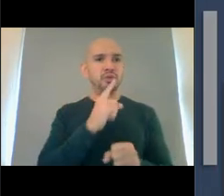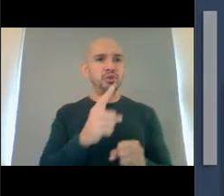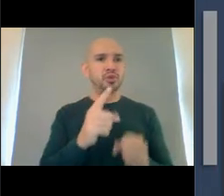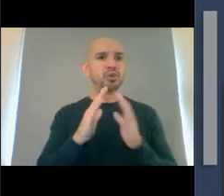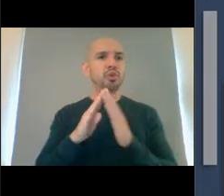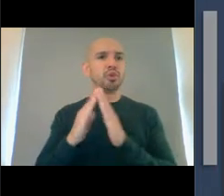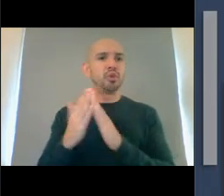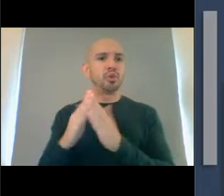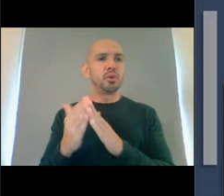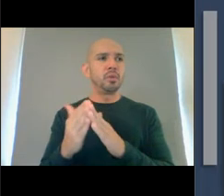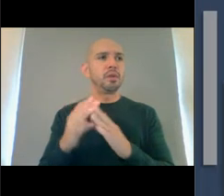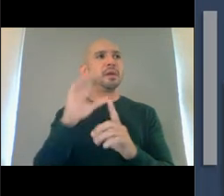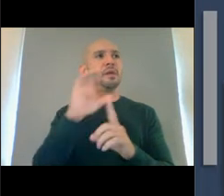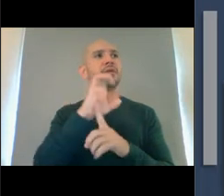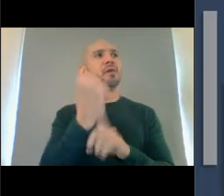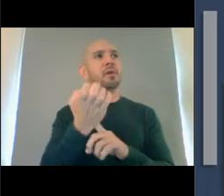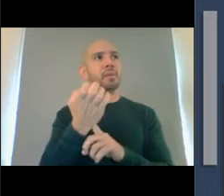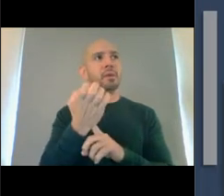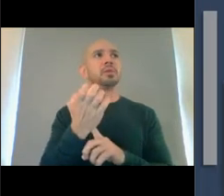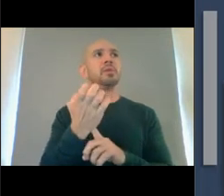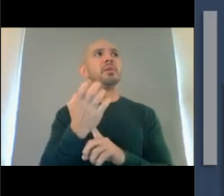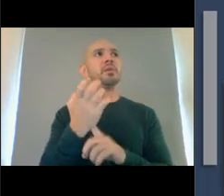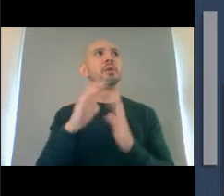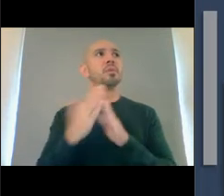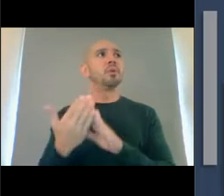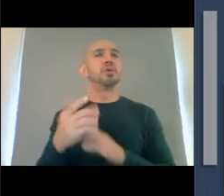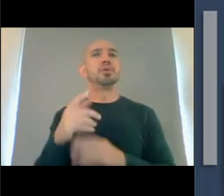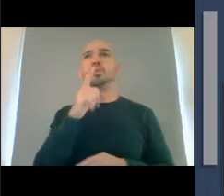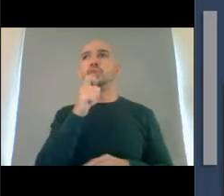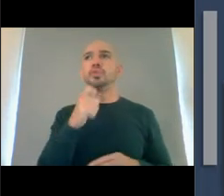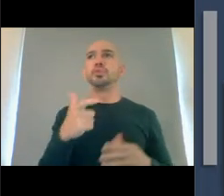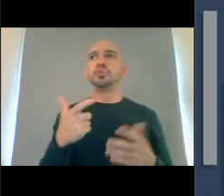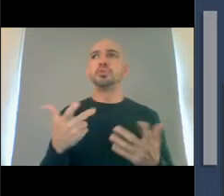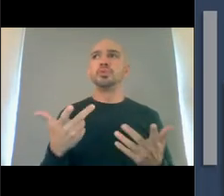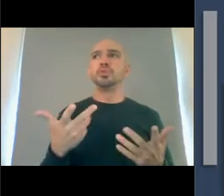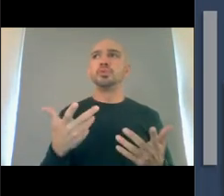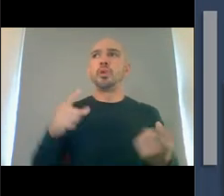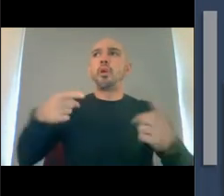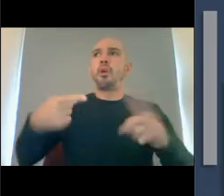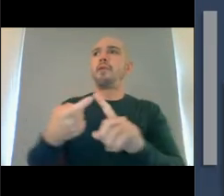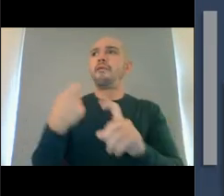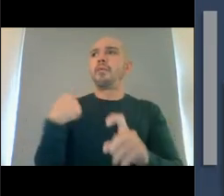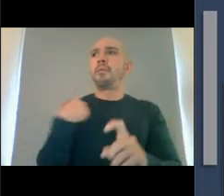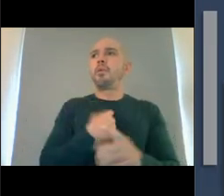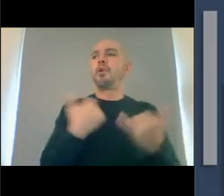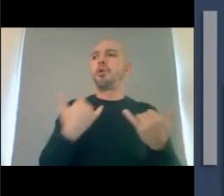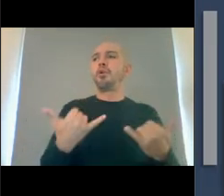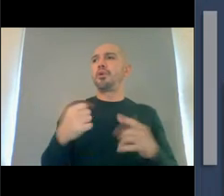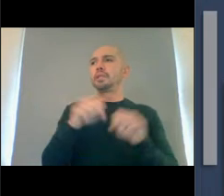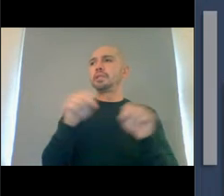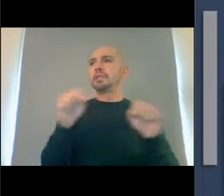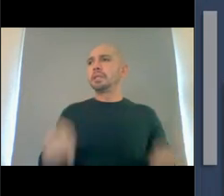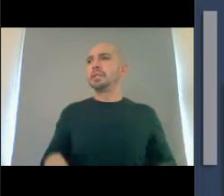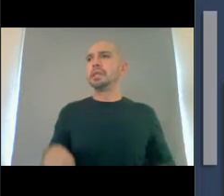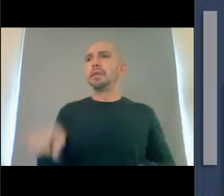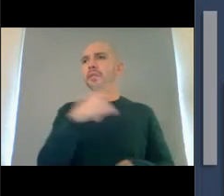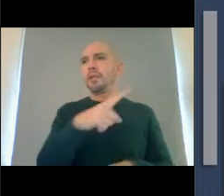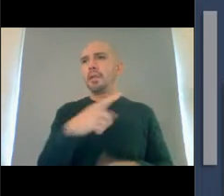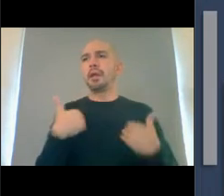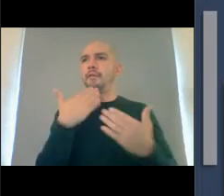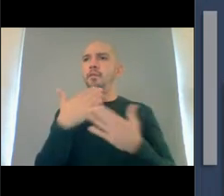environmental justice communities who have been the most harmed by our current systems are well positioned to